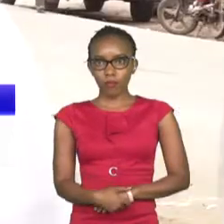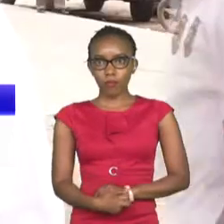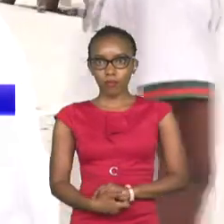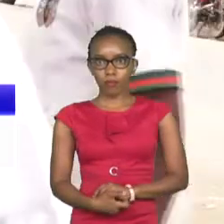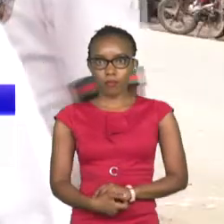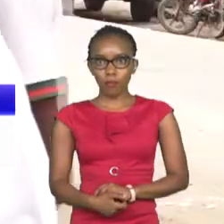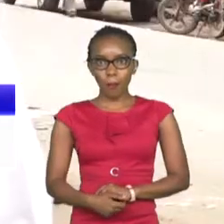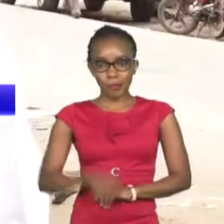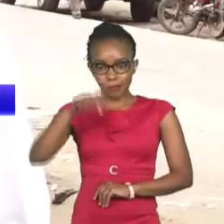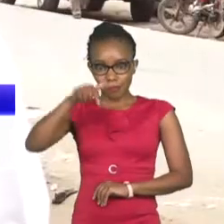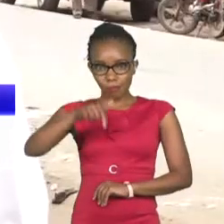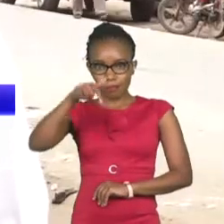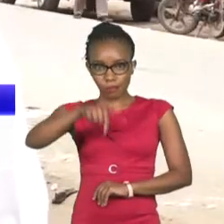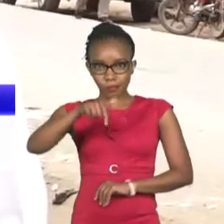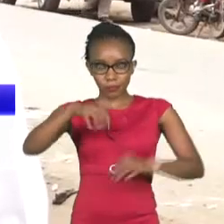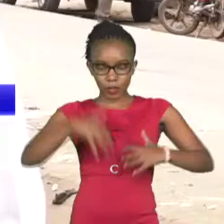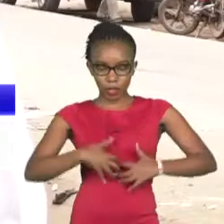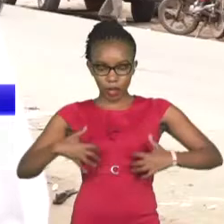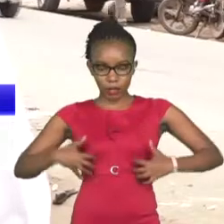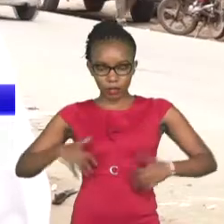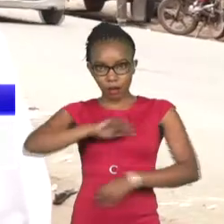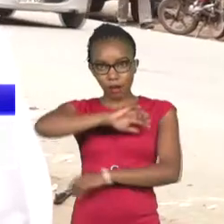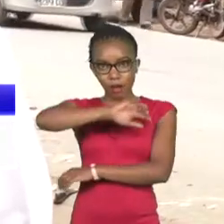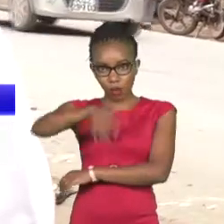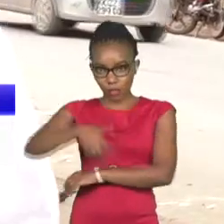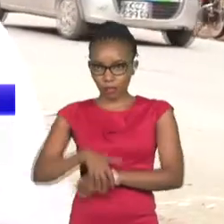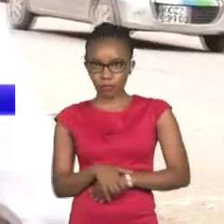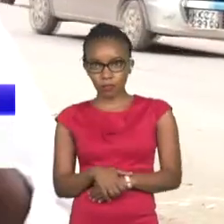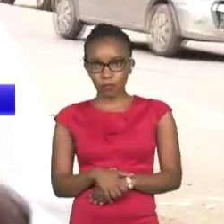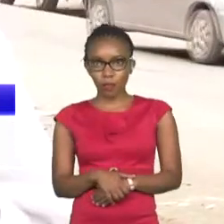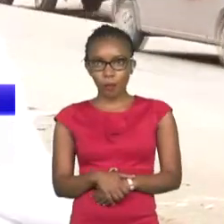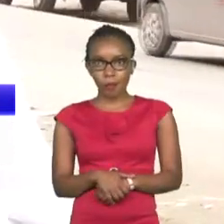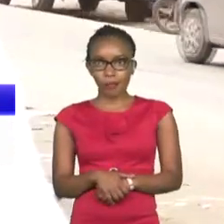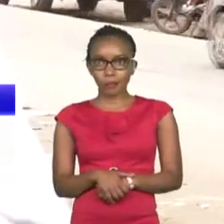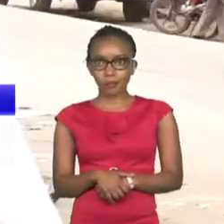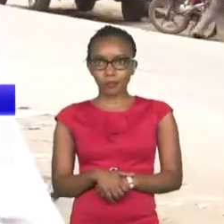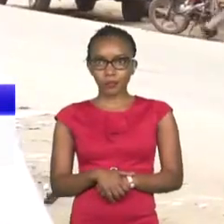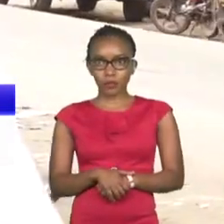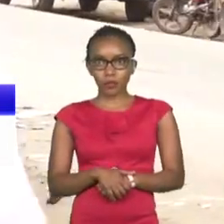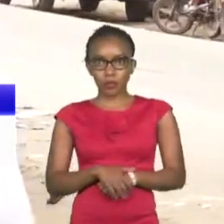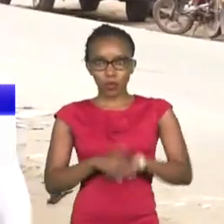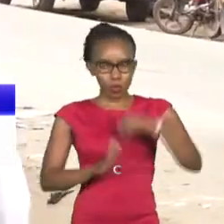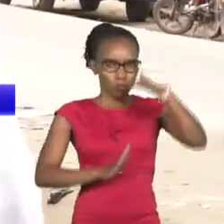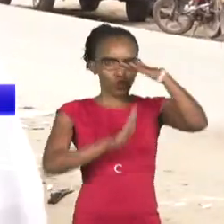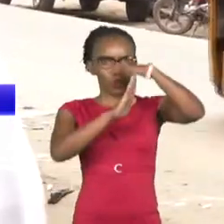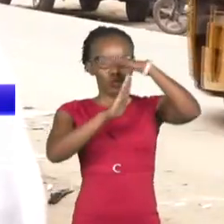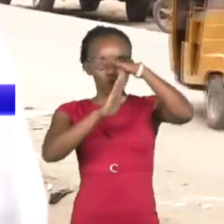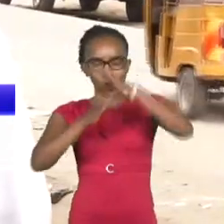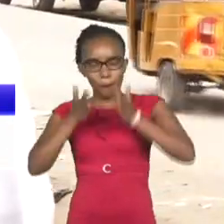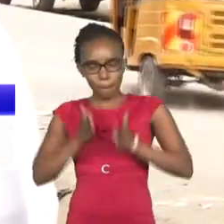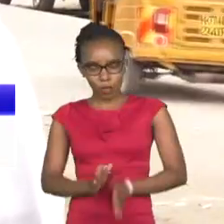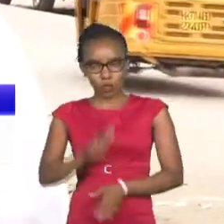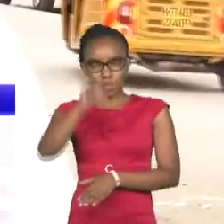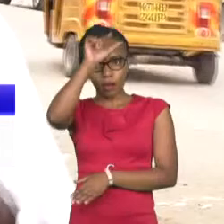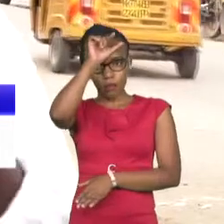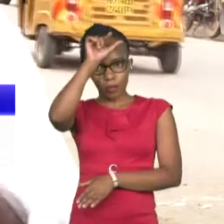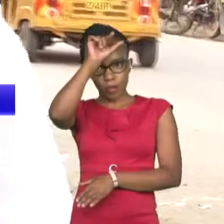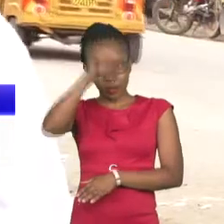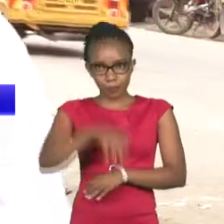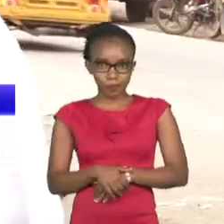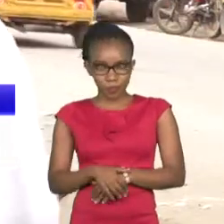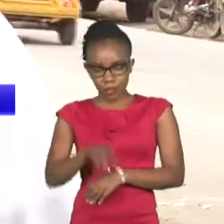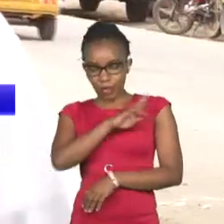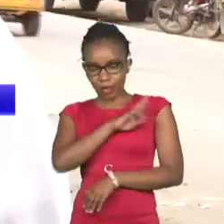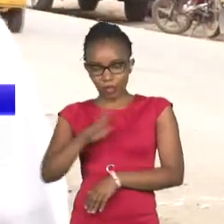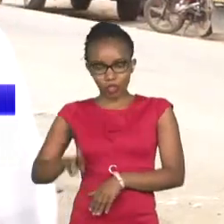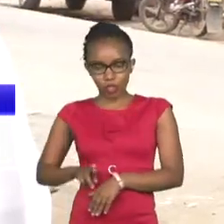Today, Garissa County, we have lost a very senior old man in the government, a religious